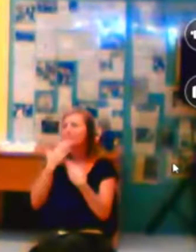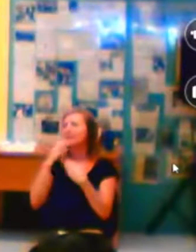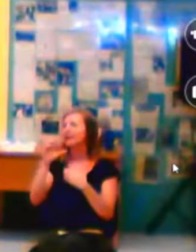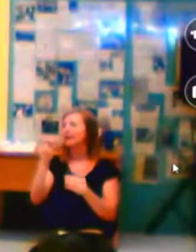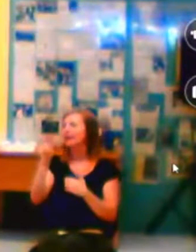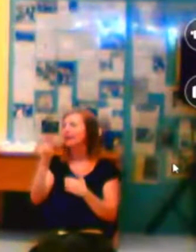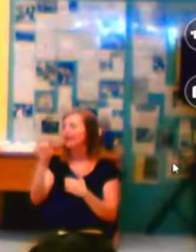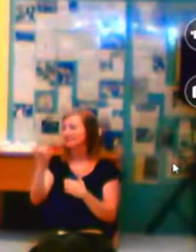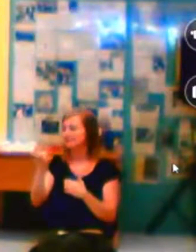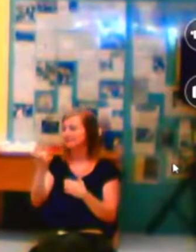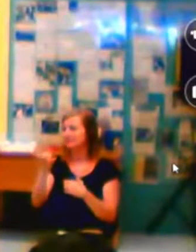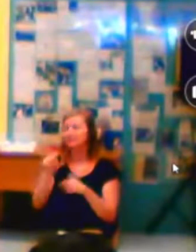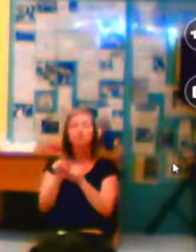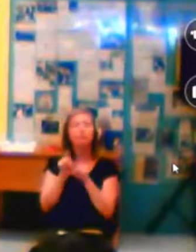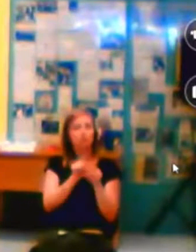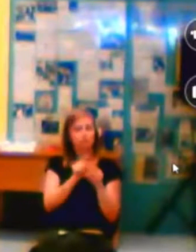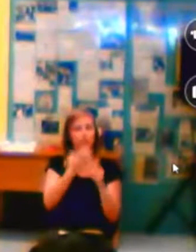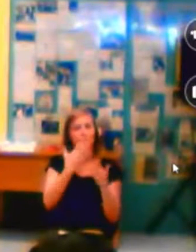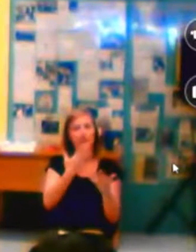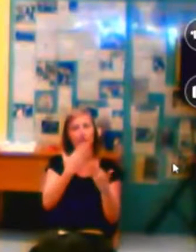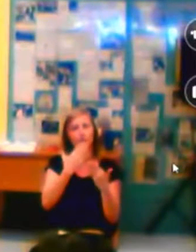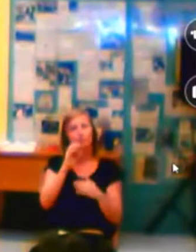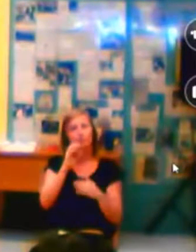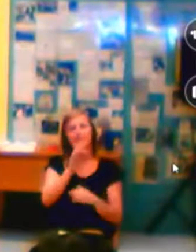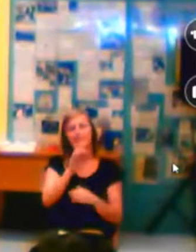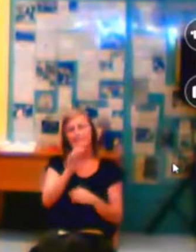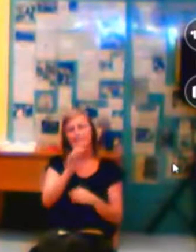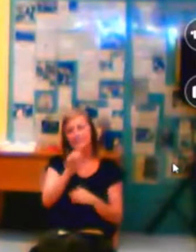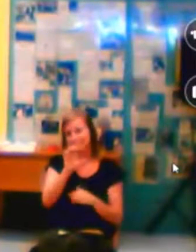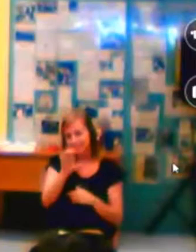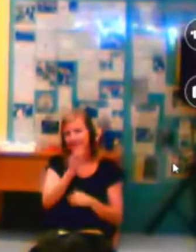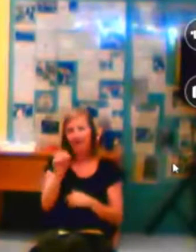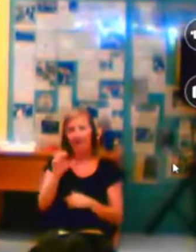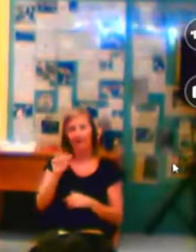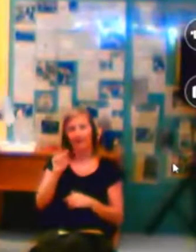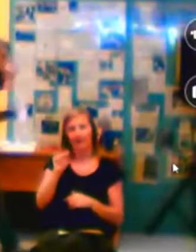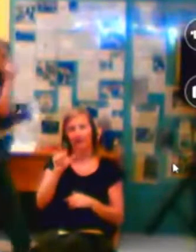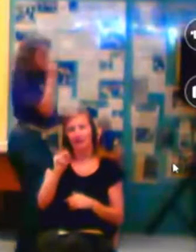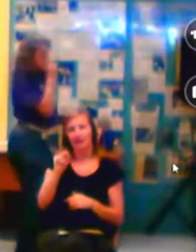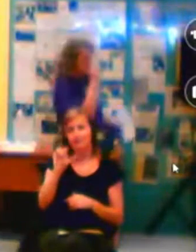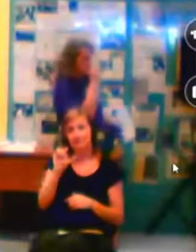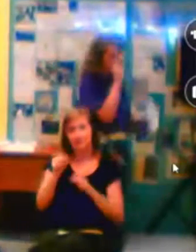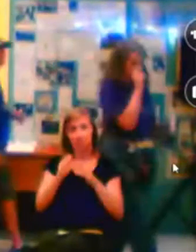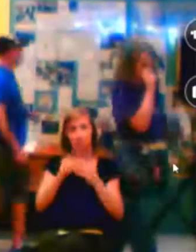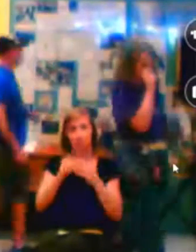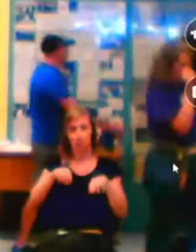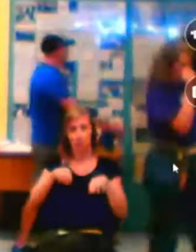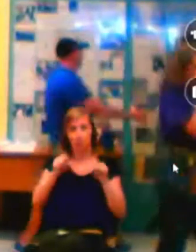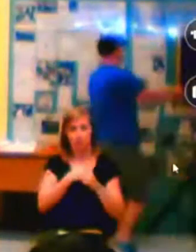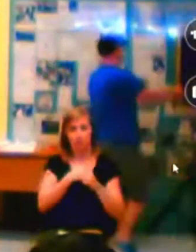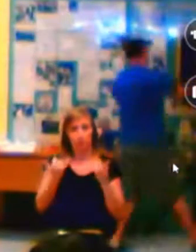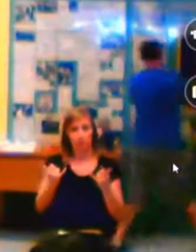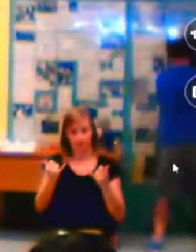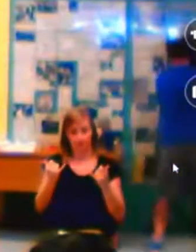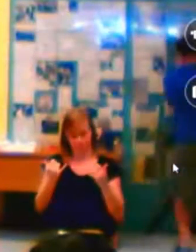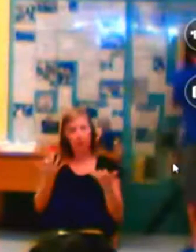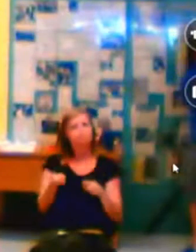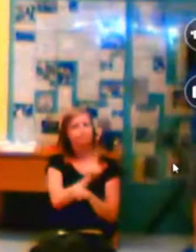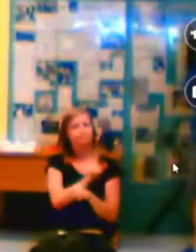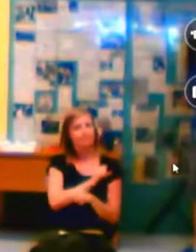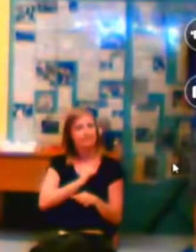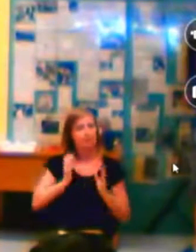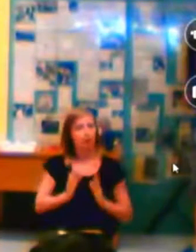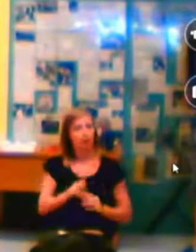There's water and some snacks in the back if anybody wants anything. Some fruit and stuff, nice healthy foods. Thanks,